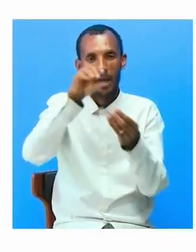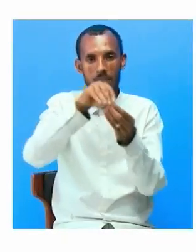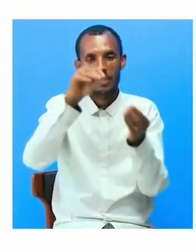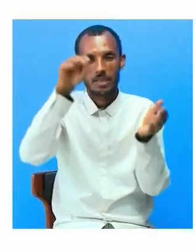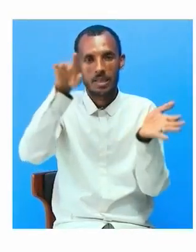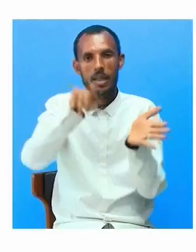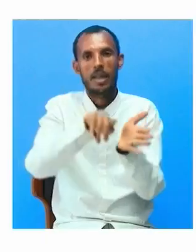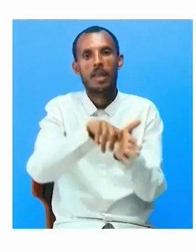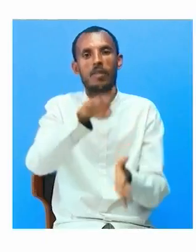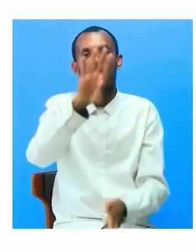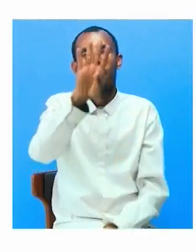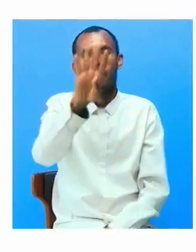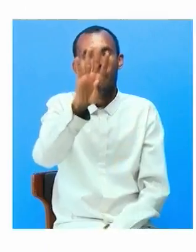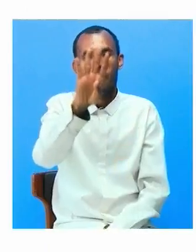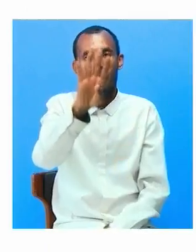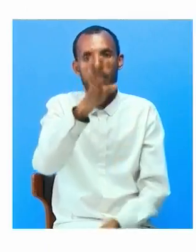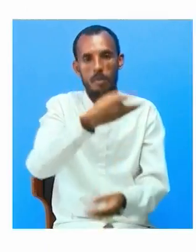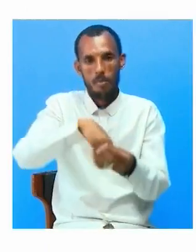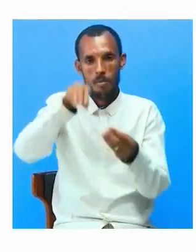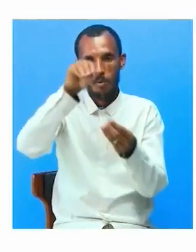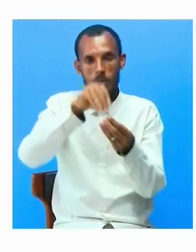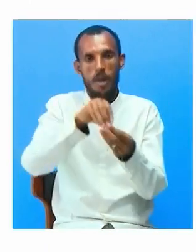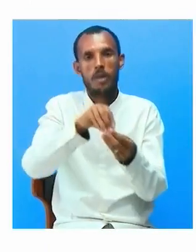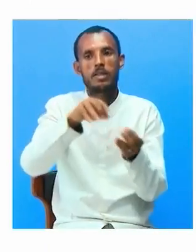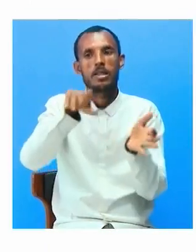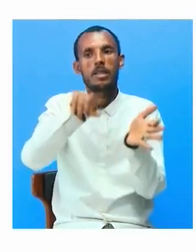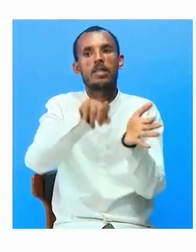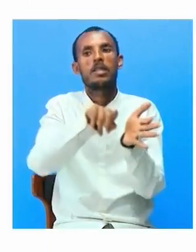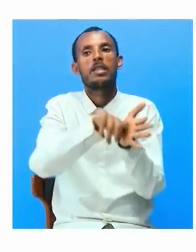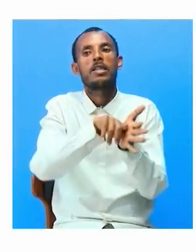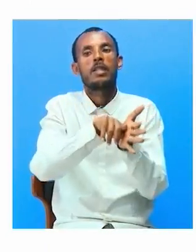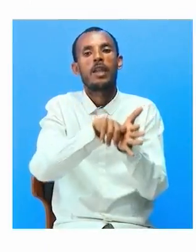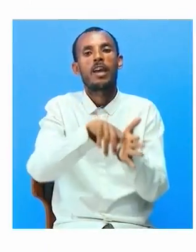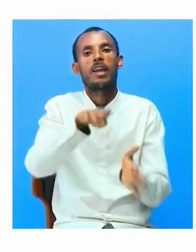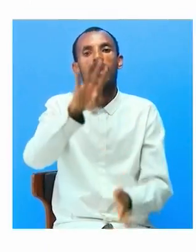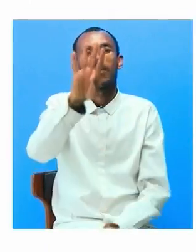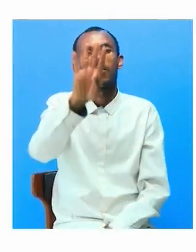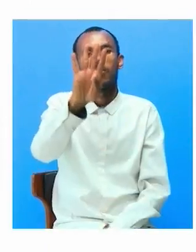plus -4 plus